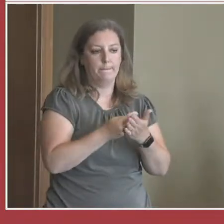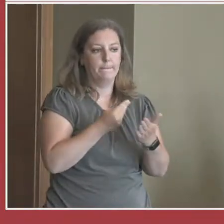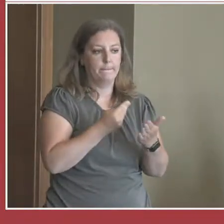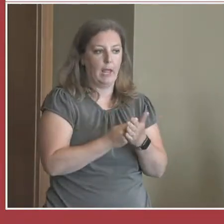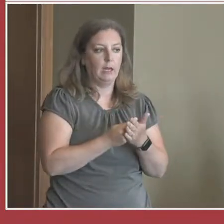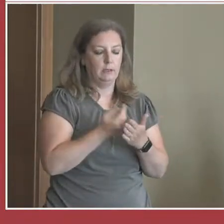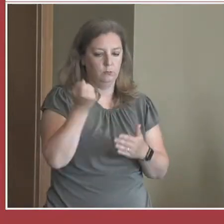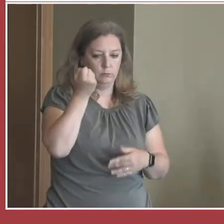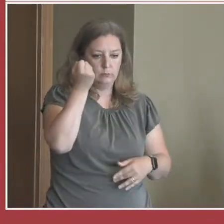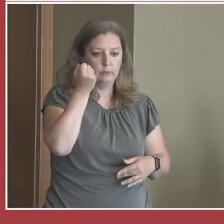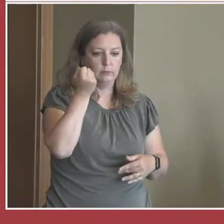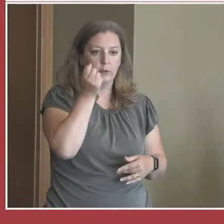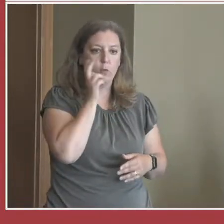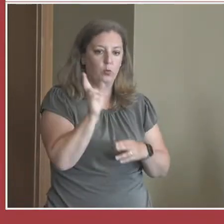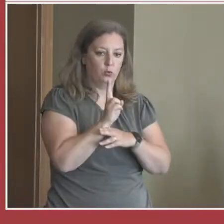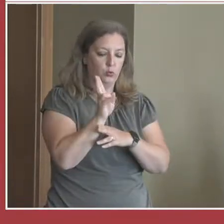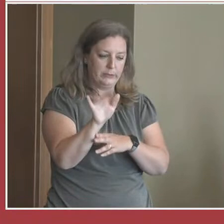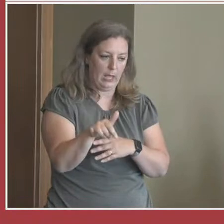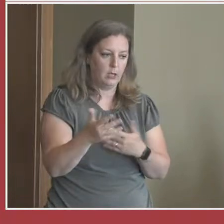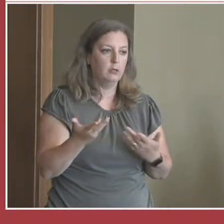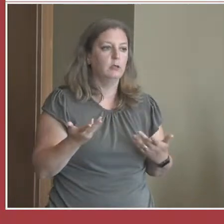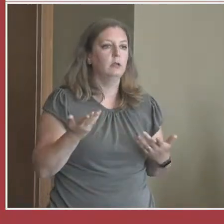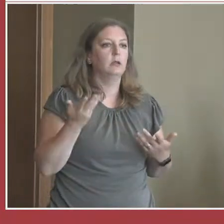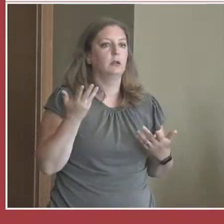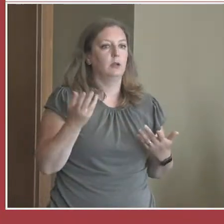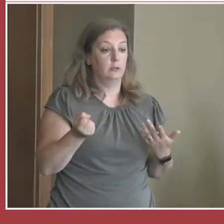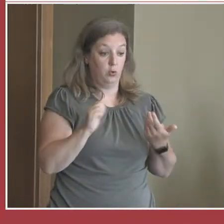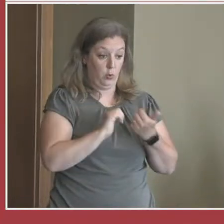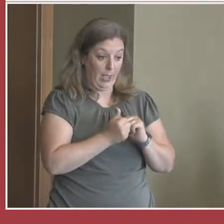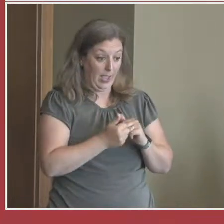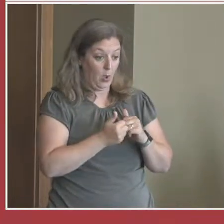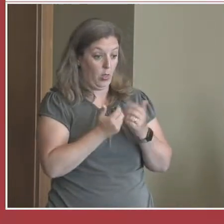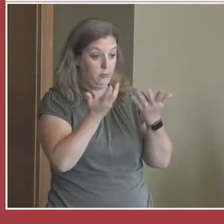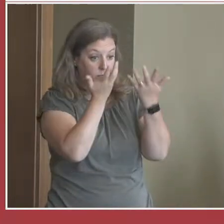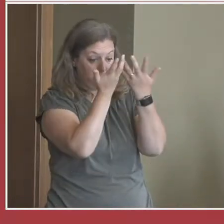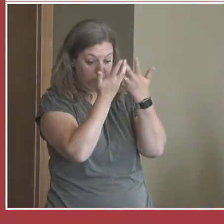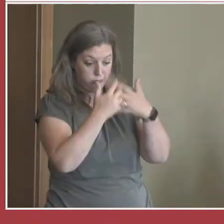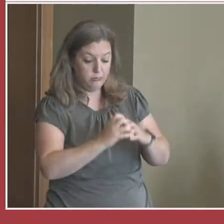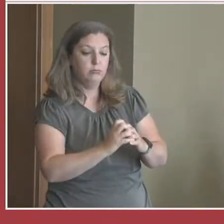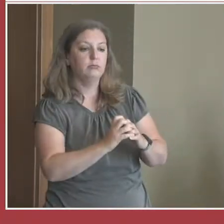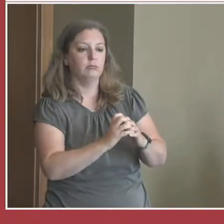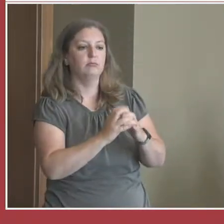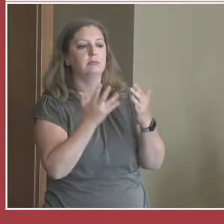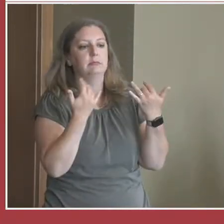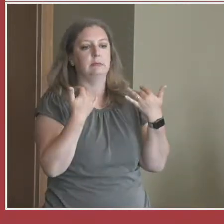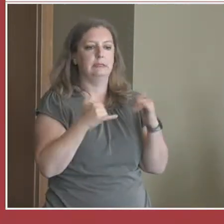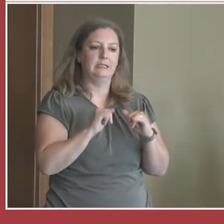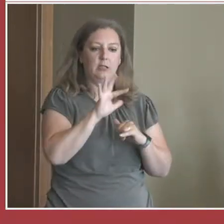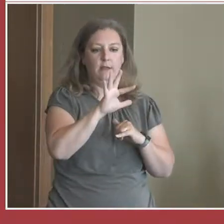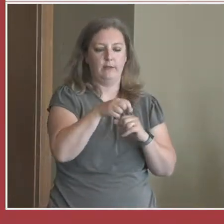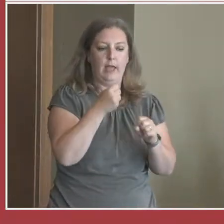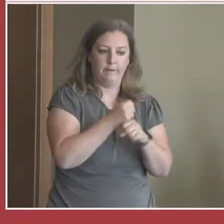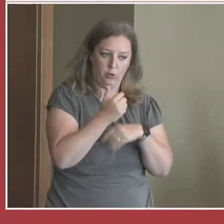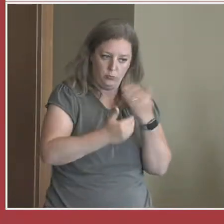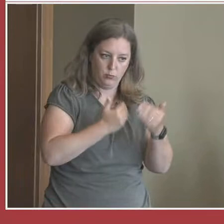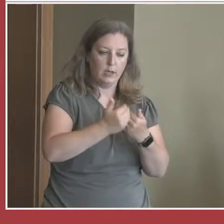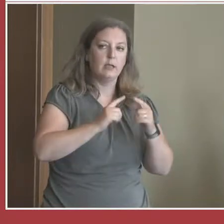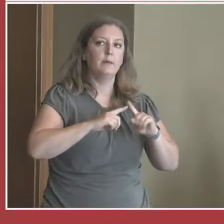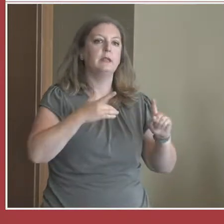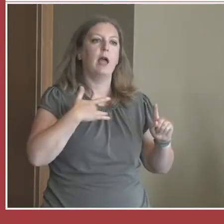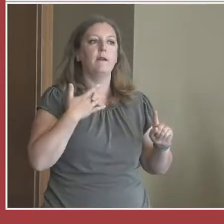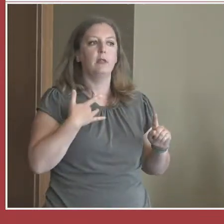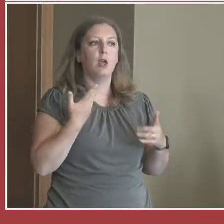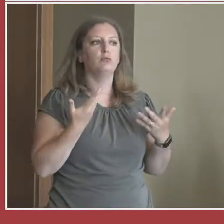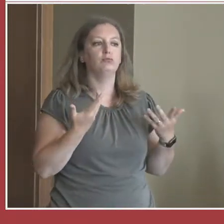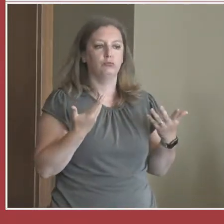pulled out and we're going to be drawing on that. And so how that all comes together it's still a 5-year process, but I feel like we're